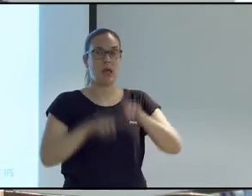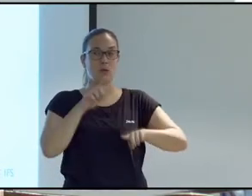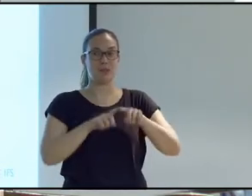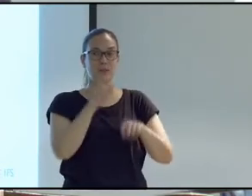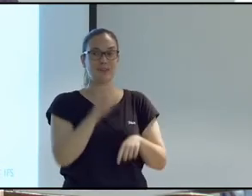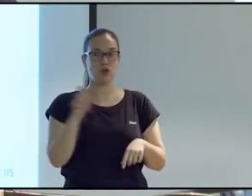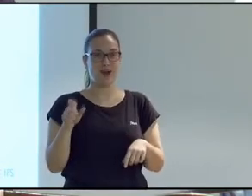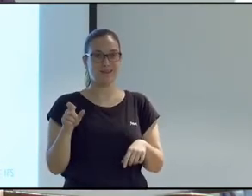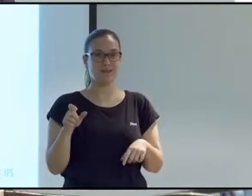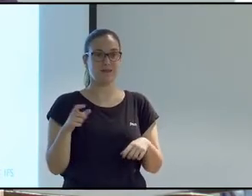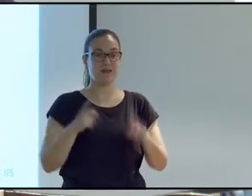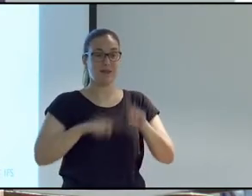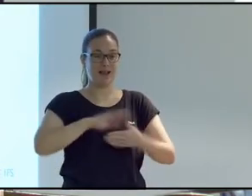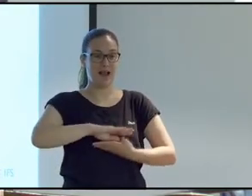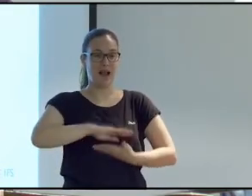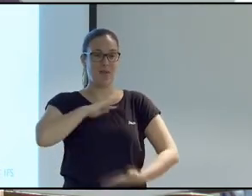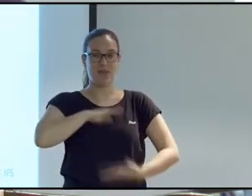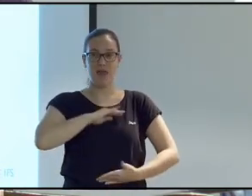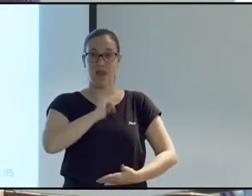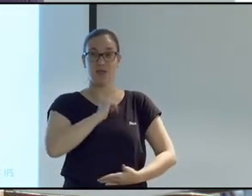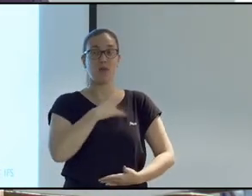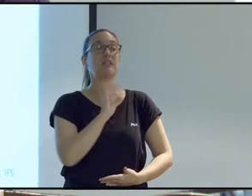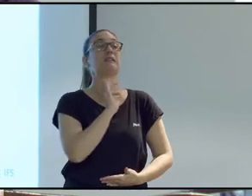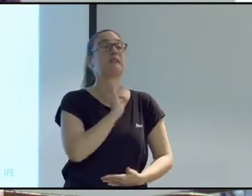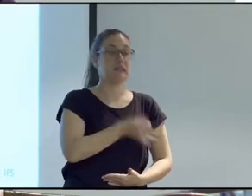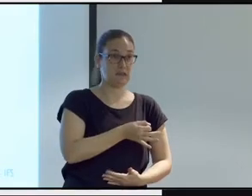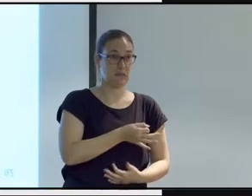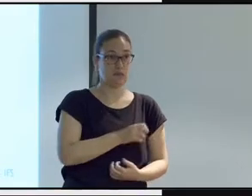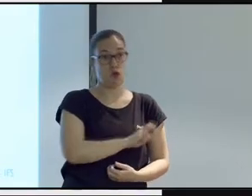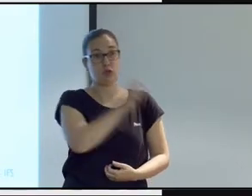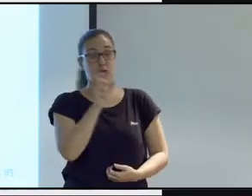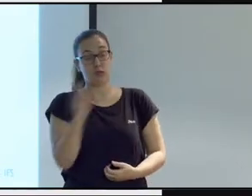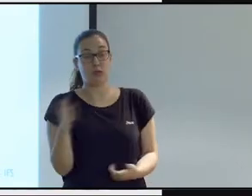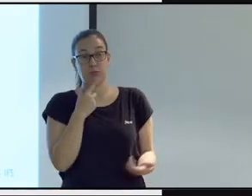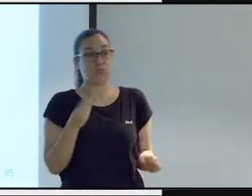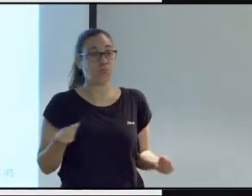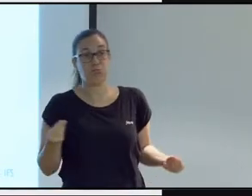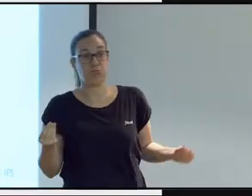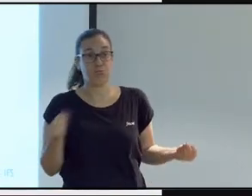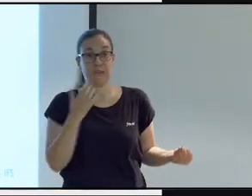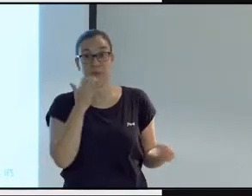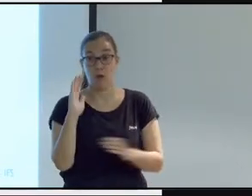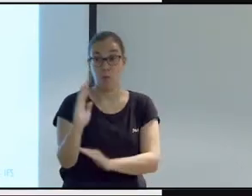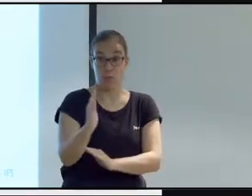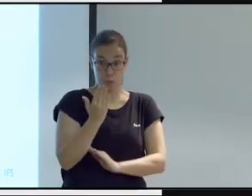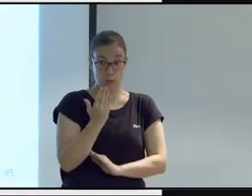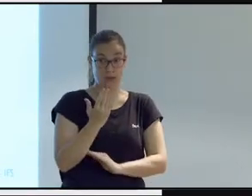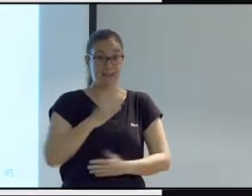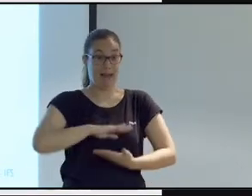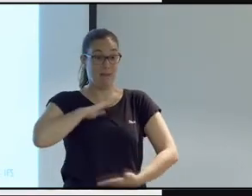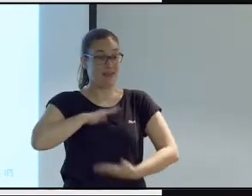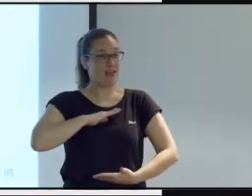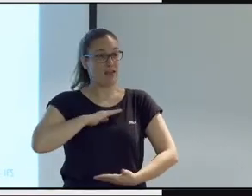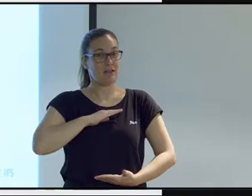And under this attribution of a capability, a person says yes, and that person will say, well, if you're speaking